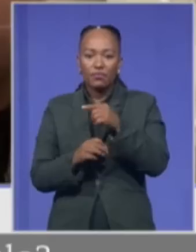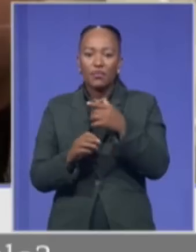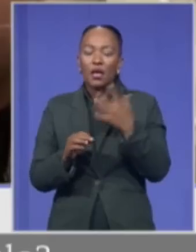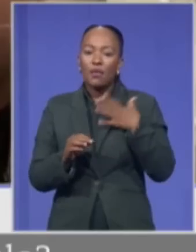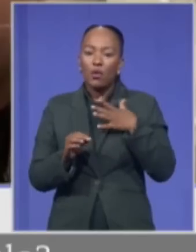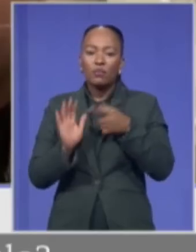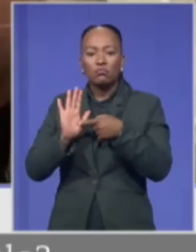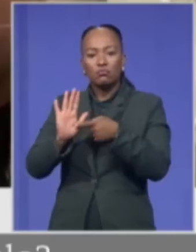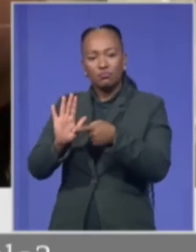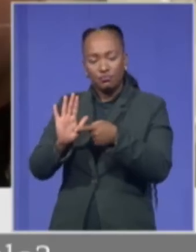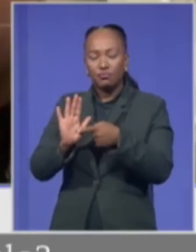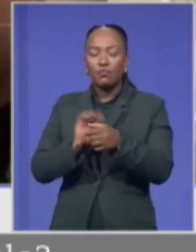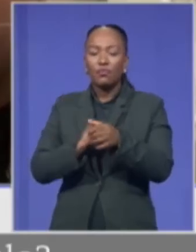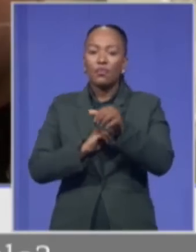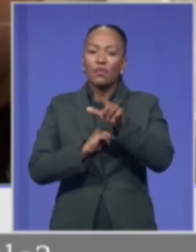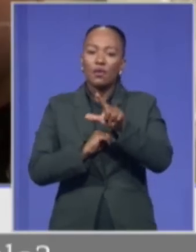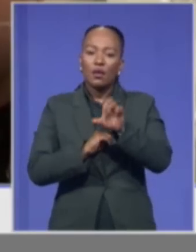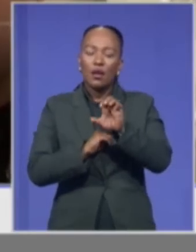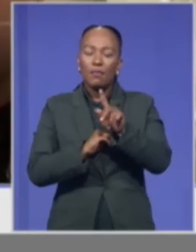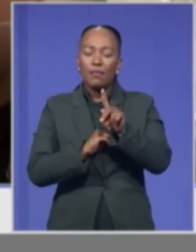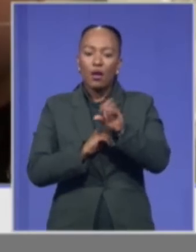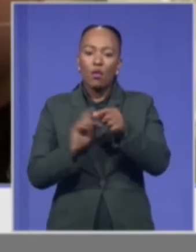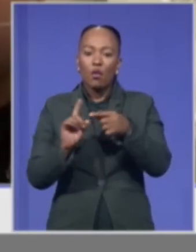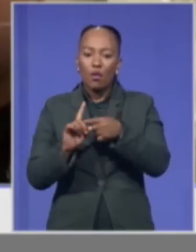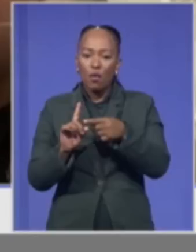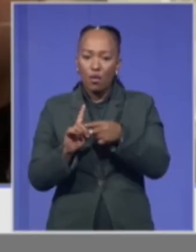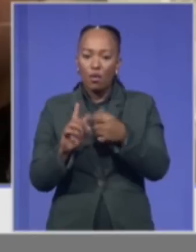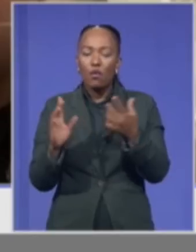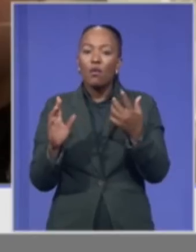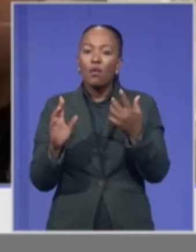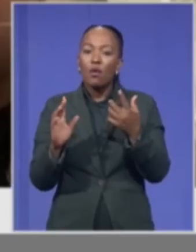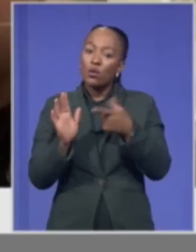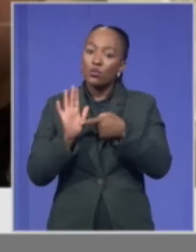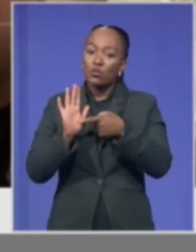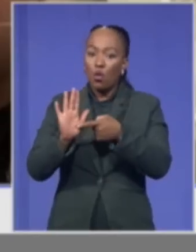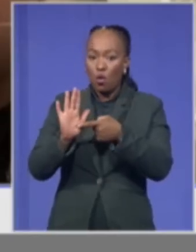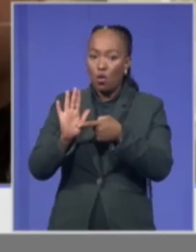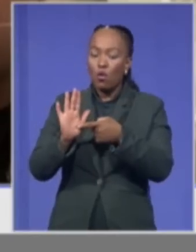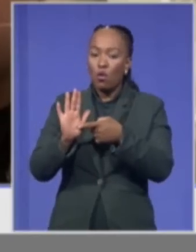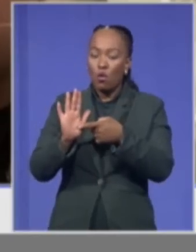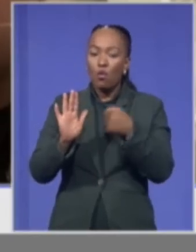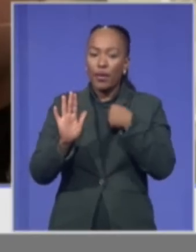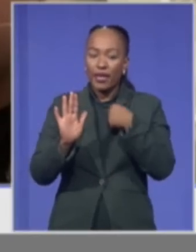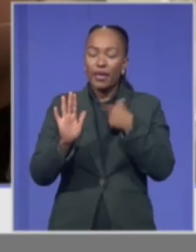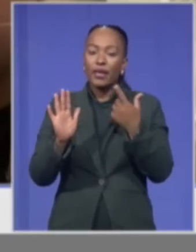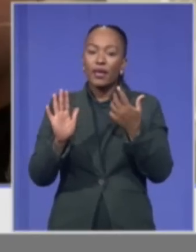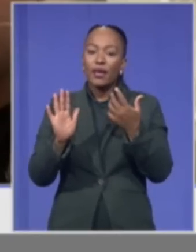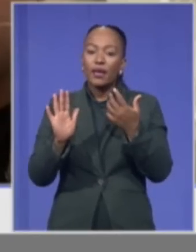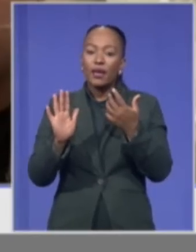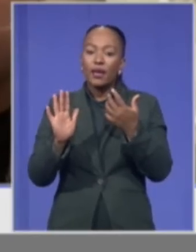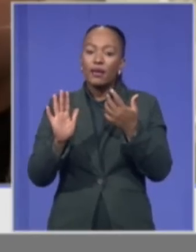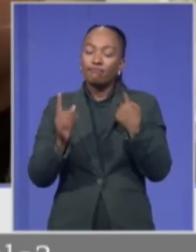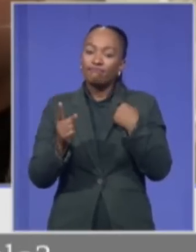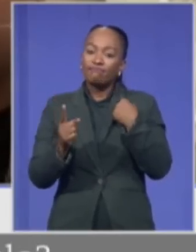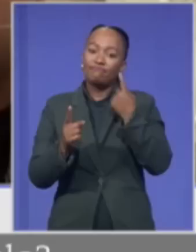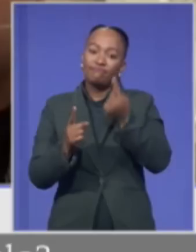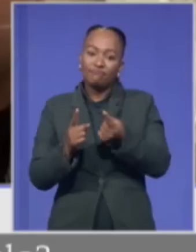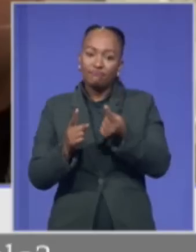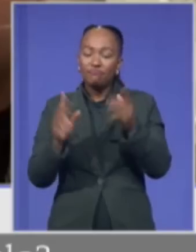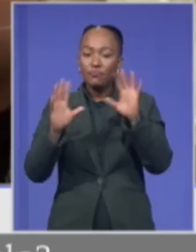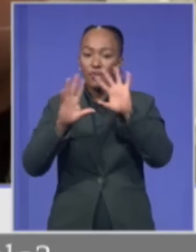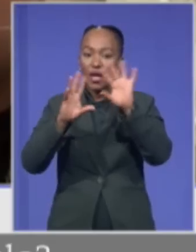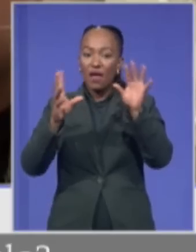gore really African National Congress re tloga re kgweditše pego ka mo dilo di